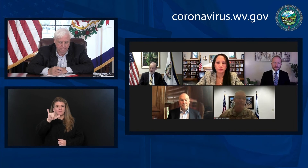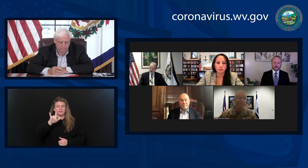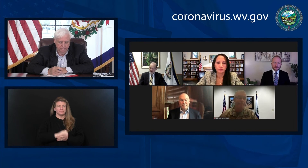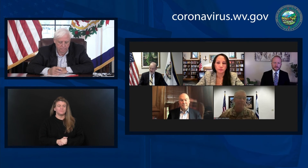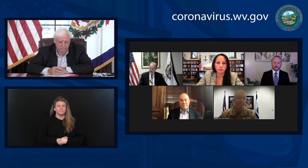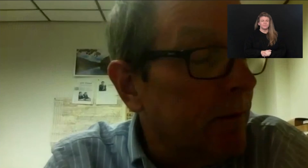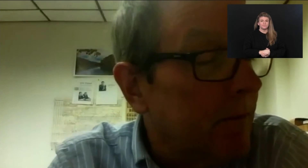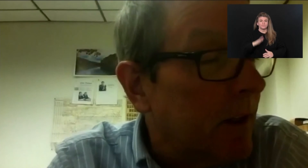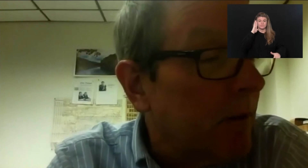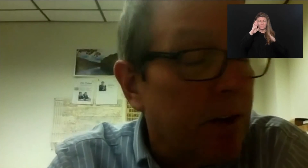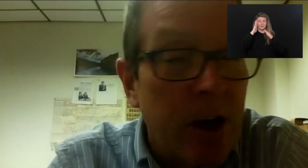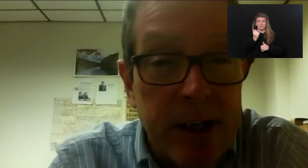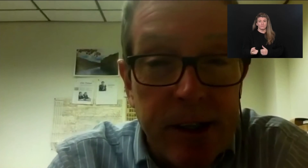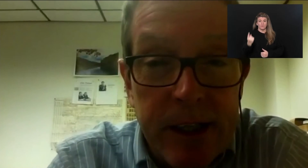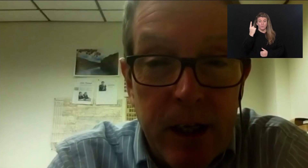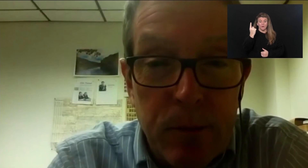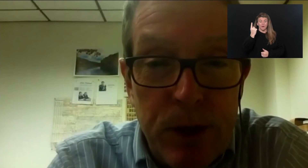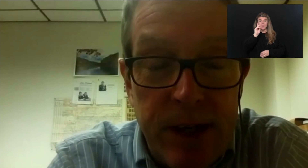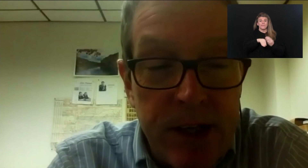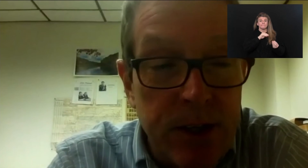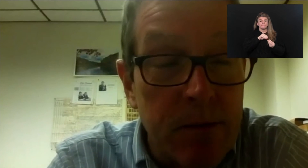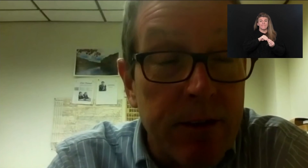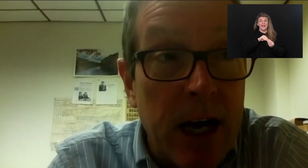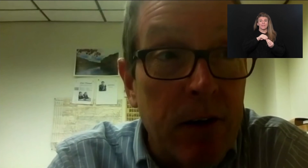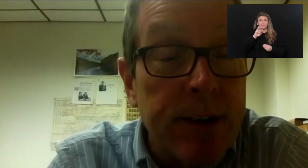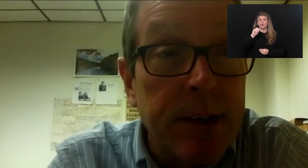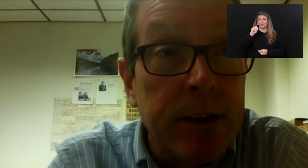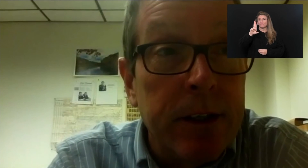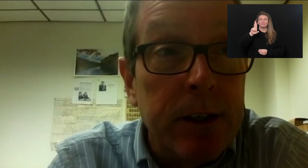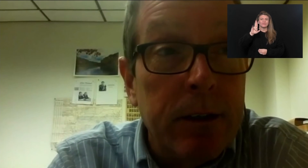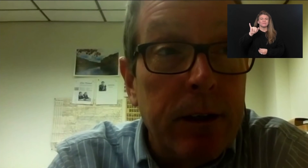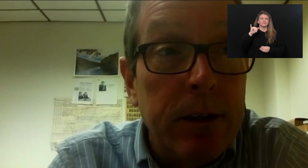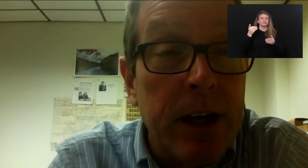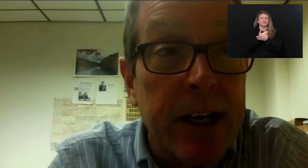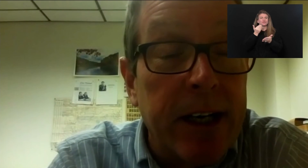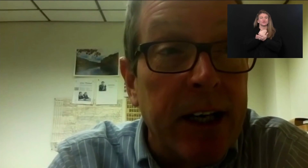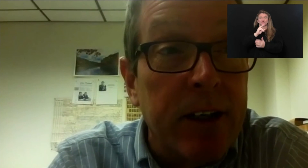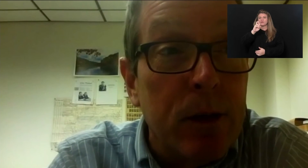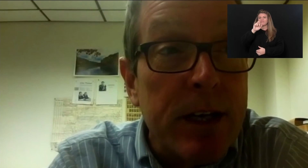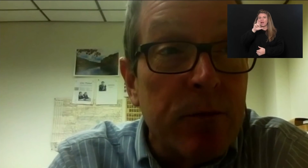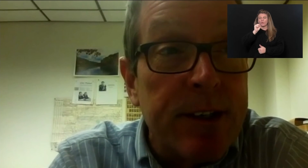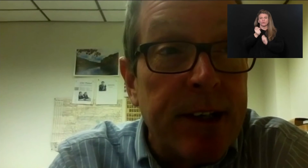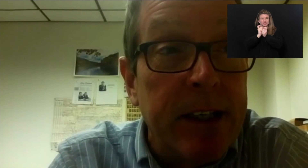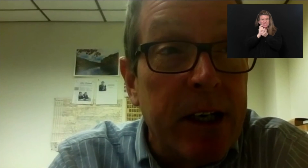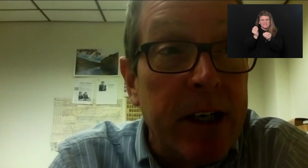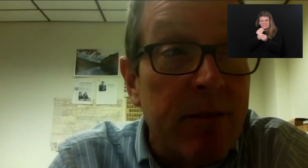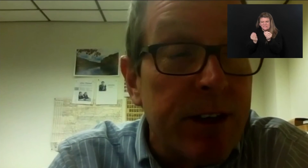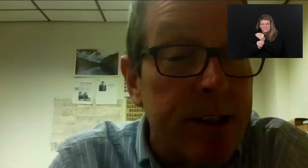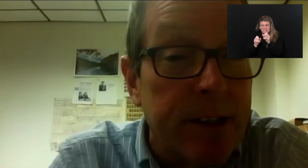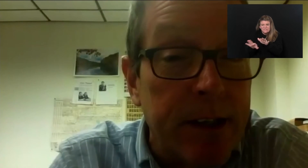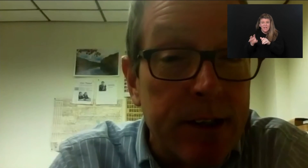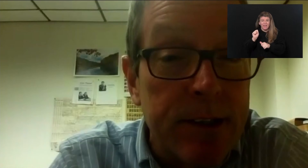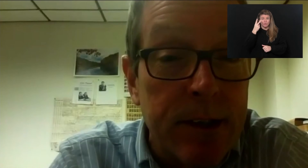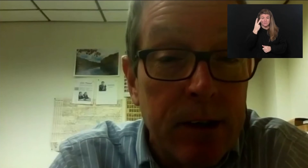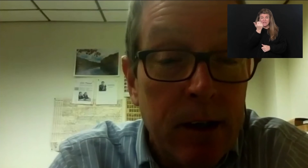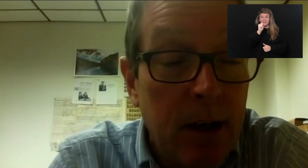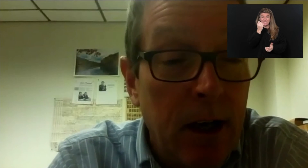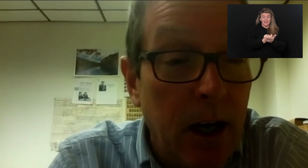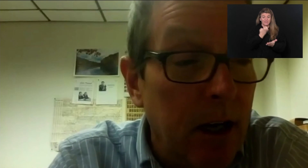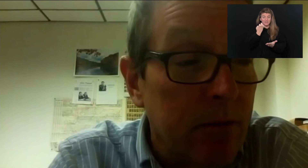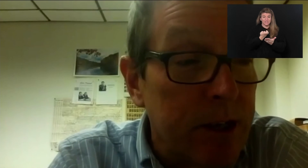Hey, everyone. Regarding the mutation of the virus in the United Kingdom, have we seen any evidence that